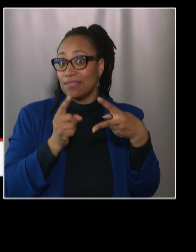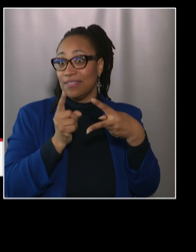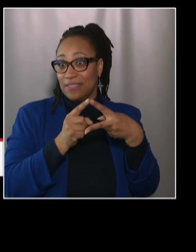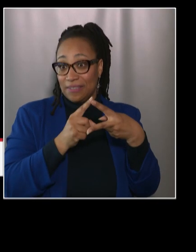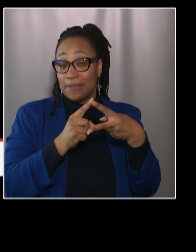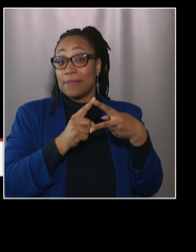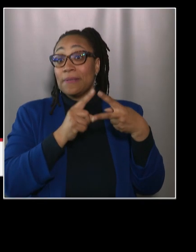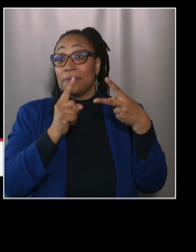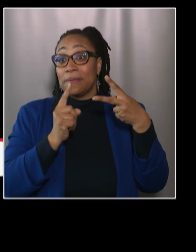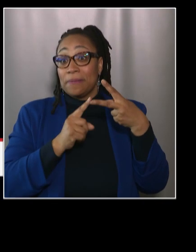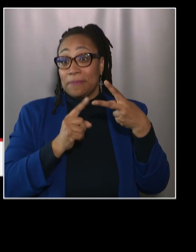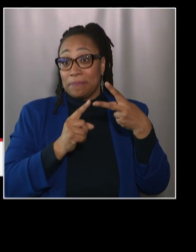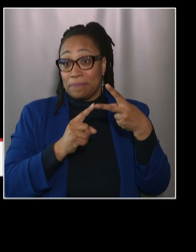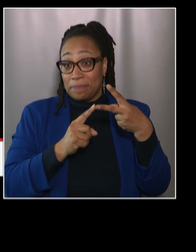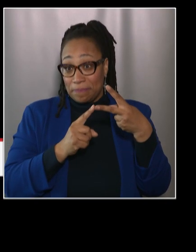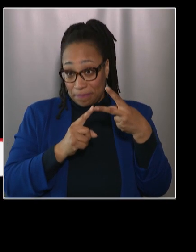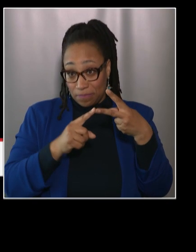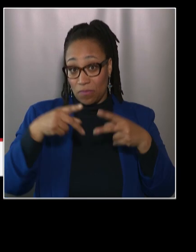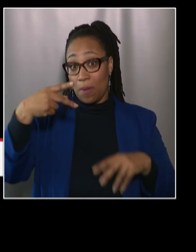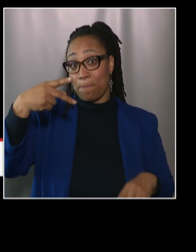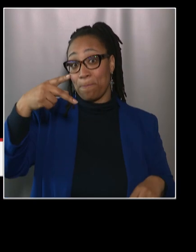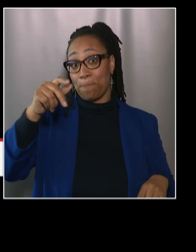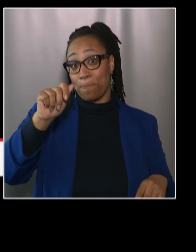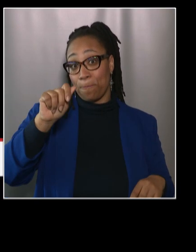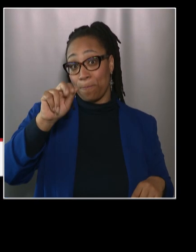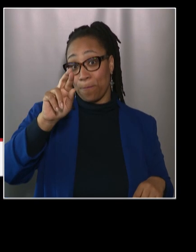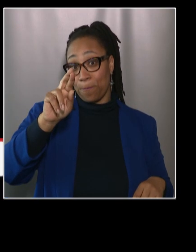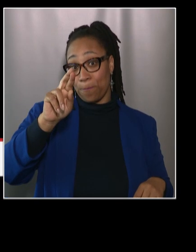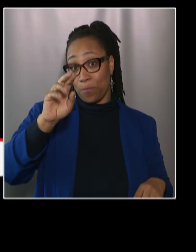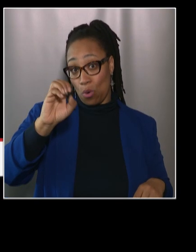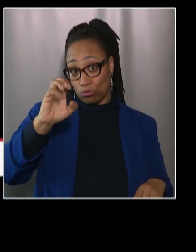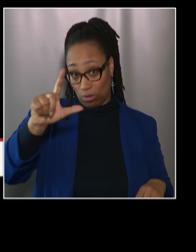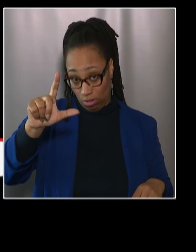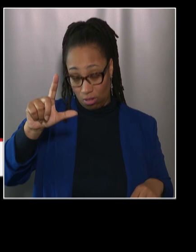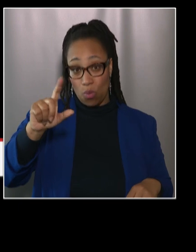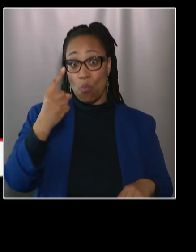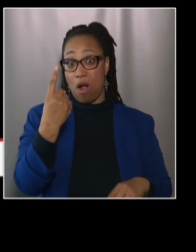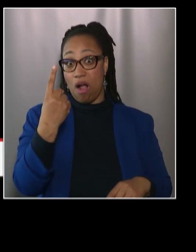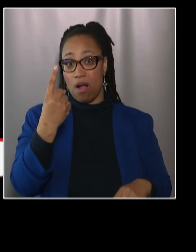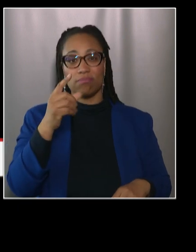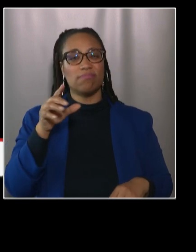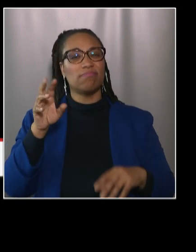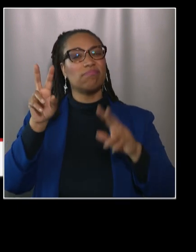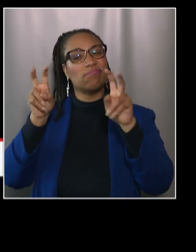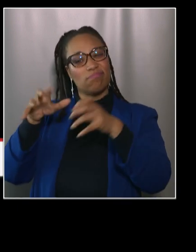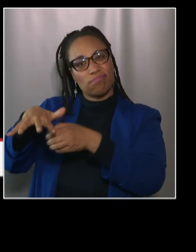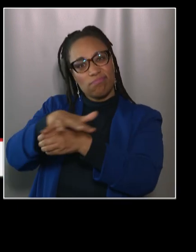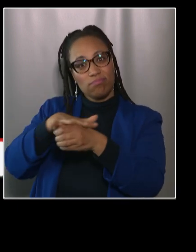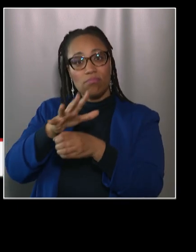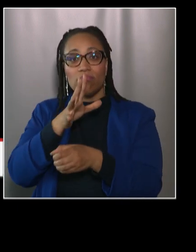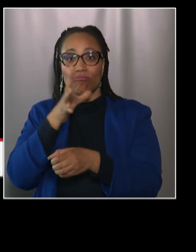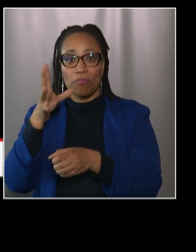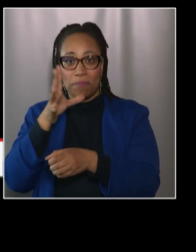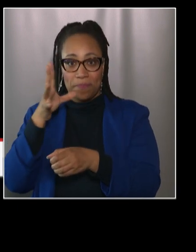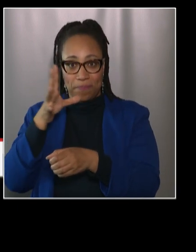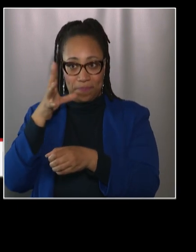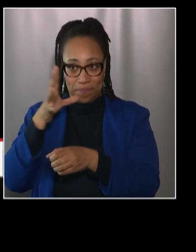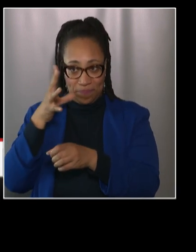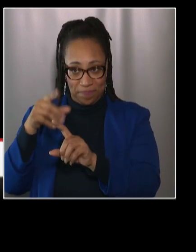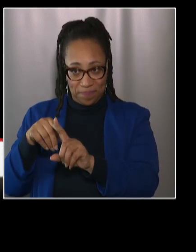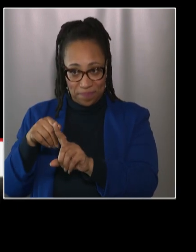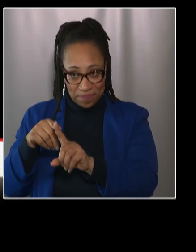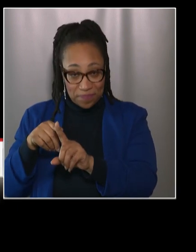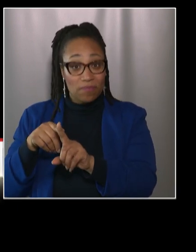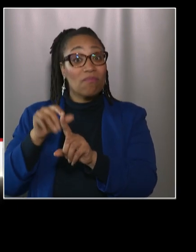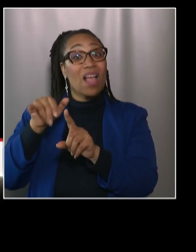Parcel 1, the farm parcel at St. Elizabeth's East. An opportunity to build on the incredible